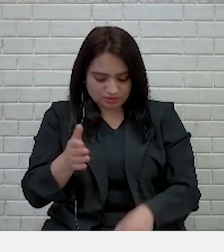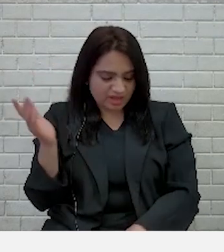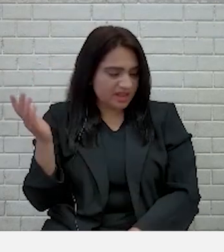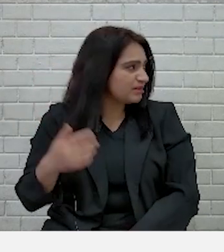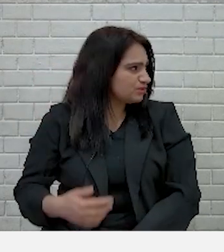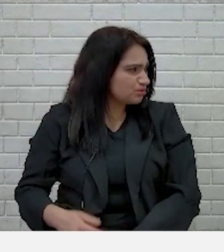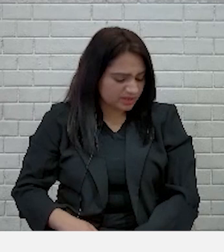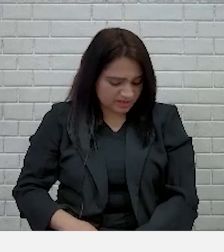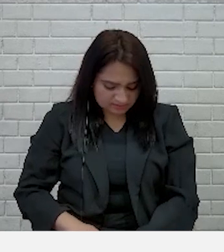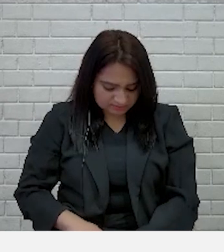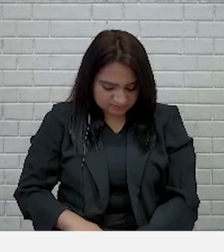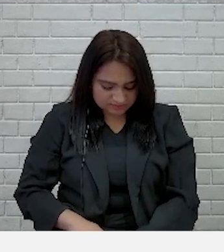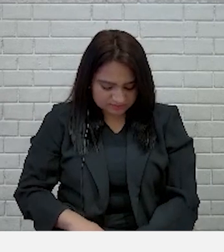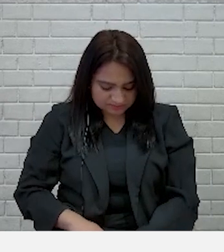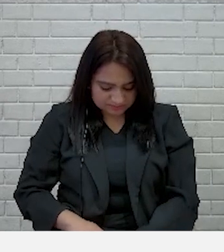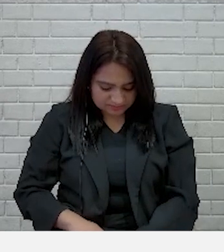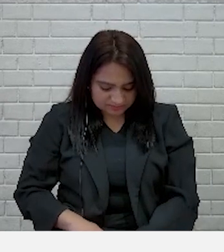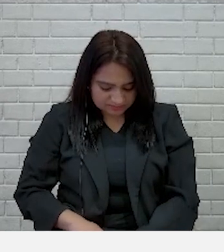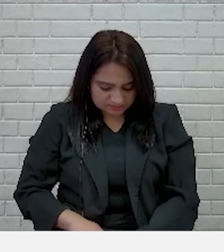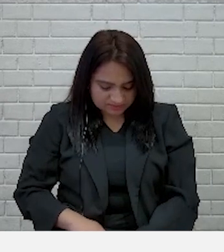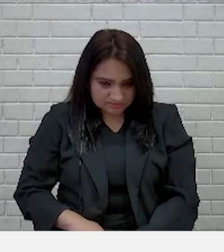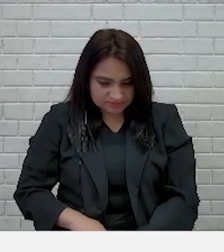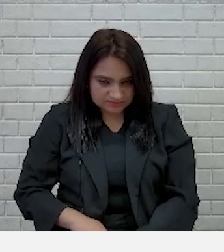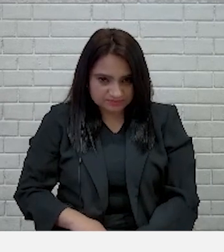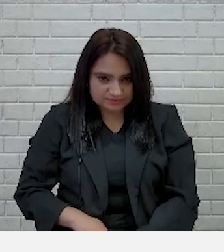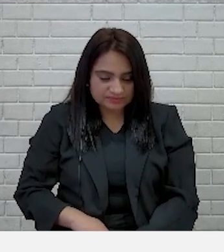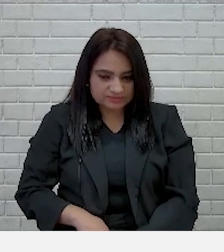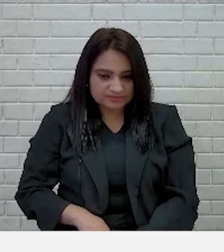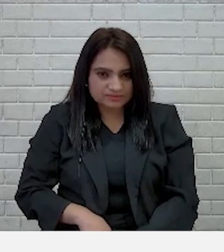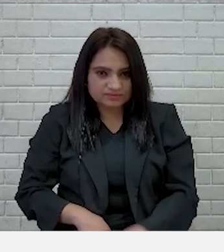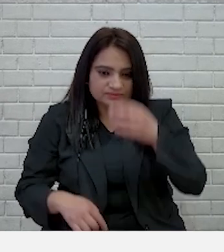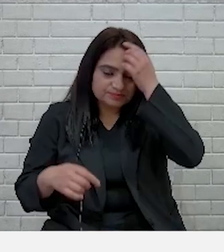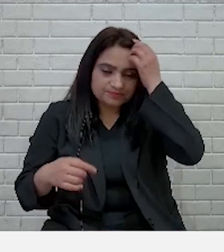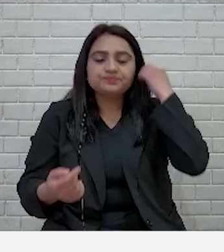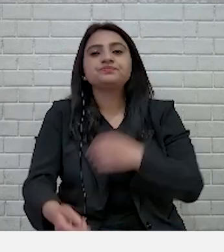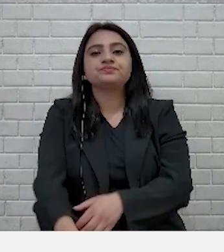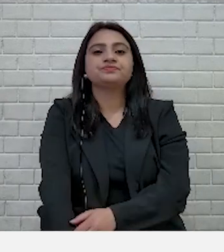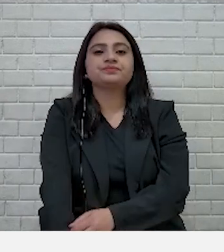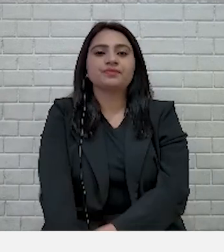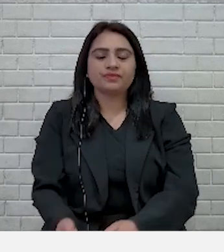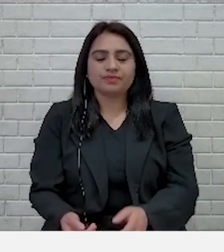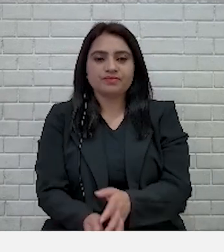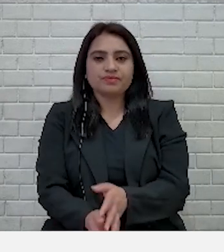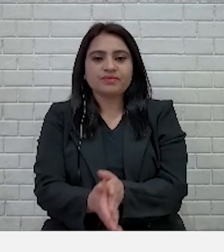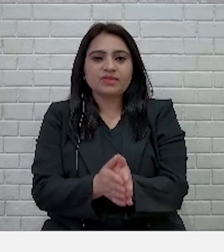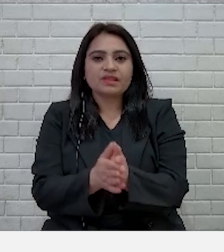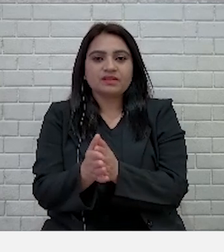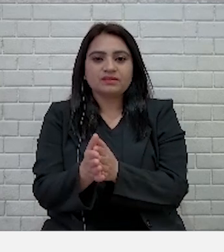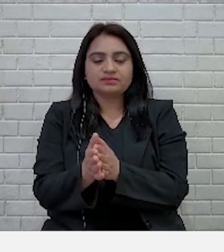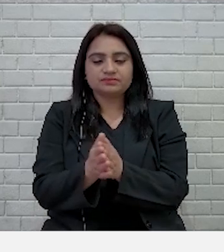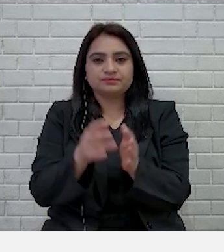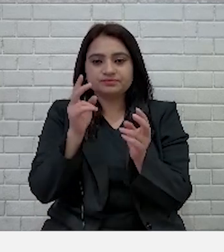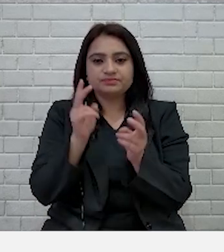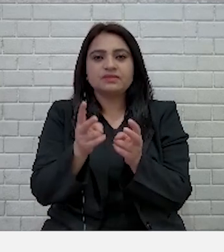allowed Rana and his troops to enjoy the loot and stay back in the city of Lucknow. That